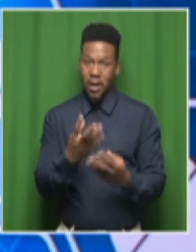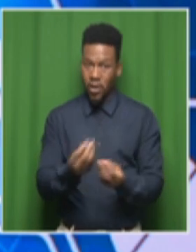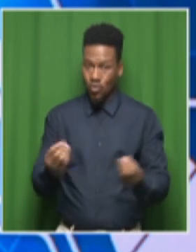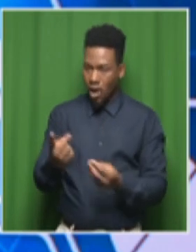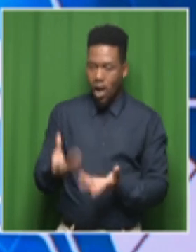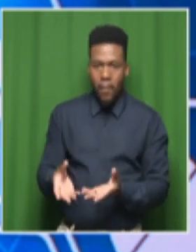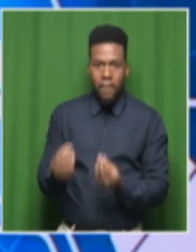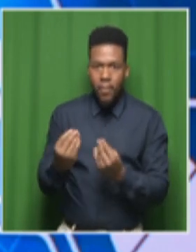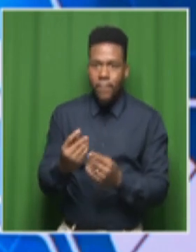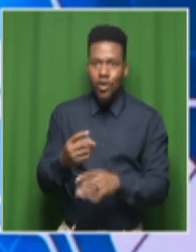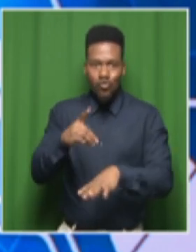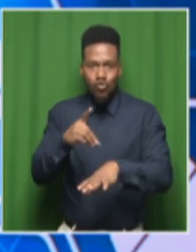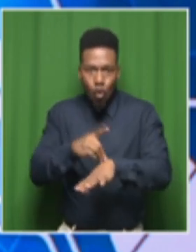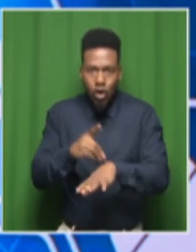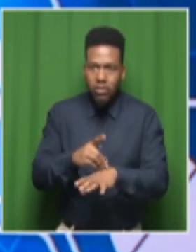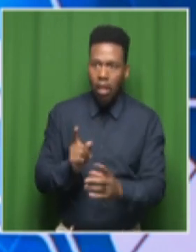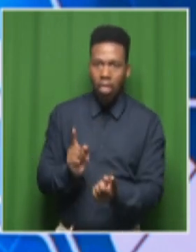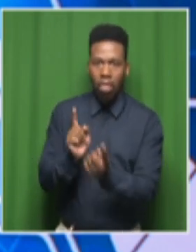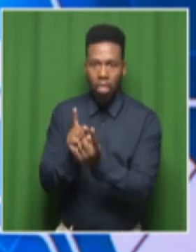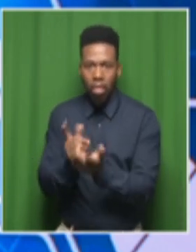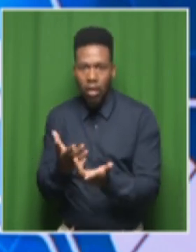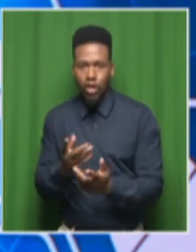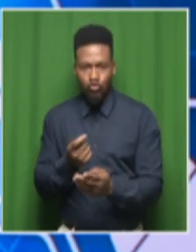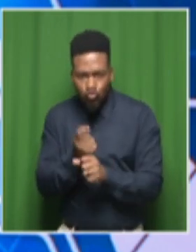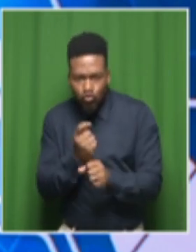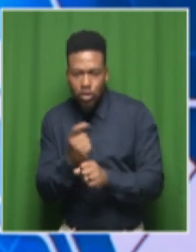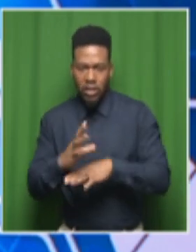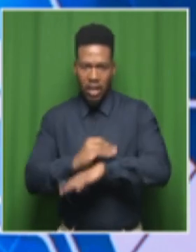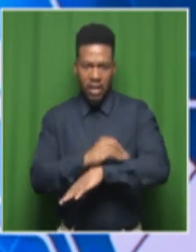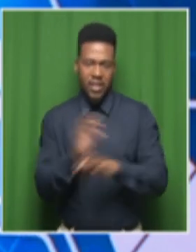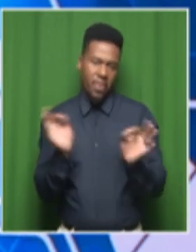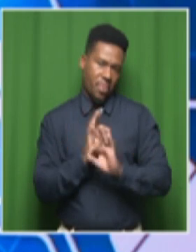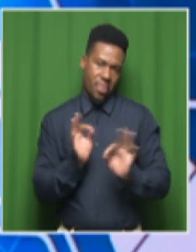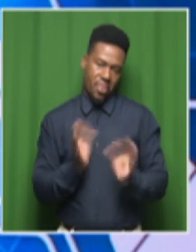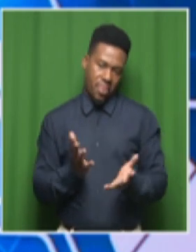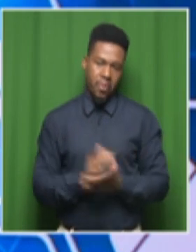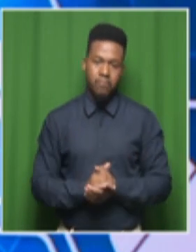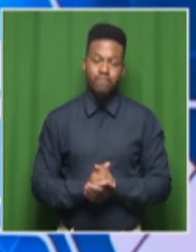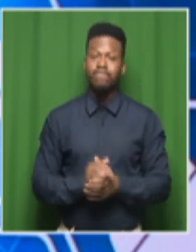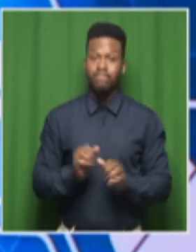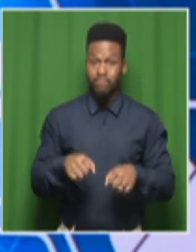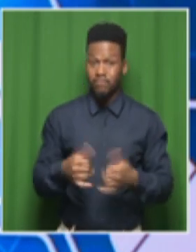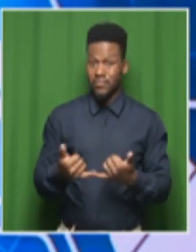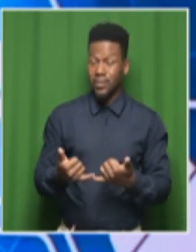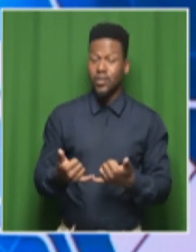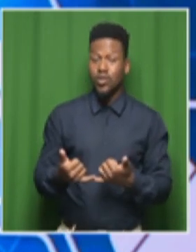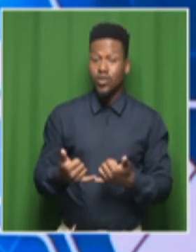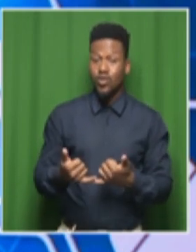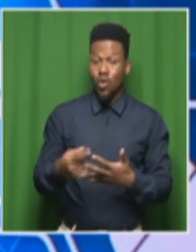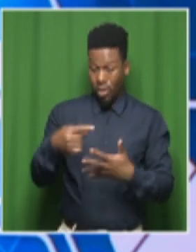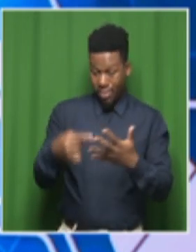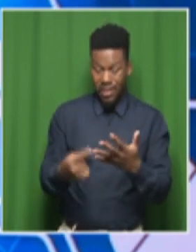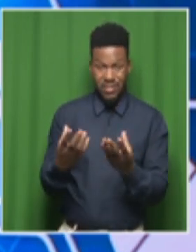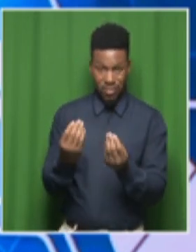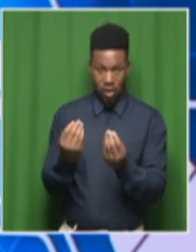South Africa. The majority of those that present are in advanced stages of the illness. These are figures